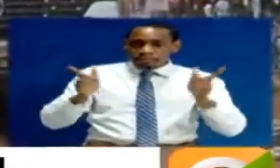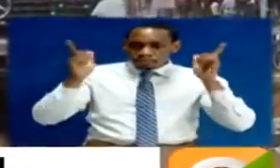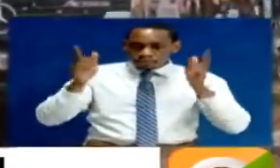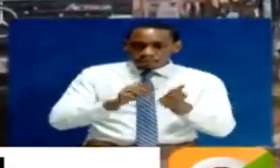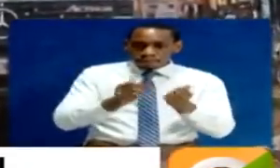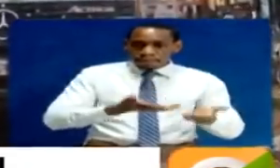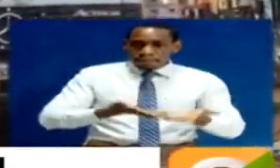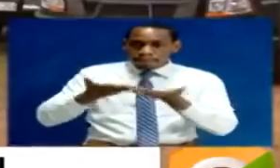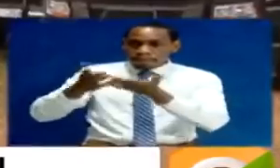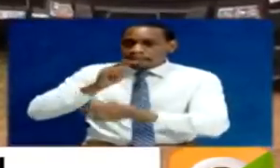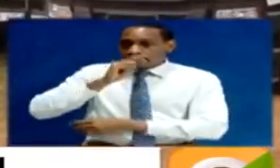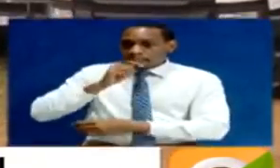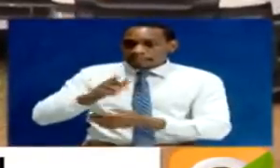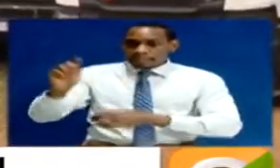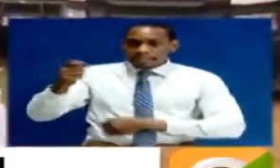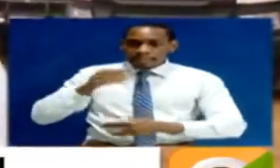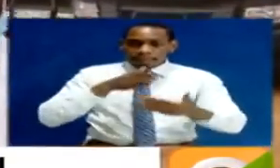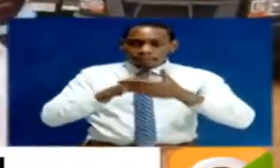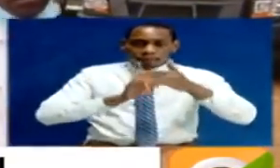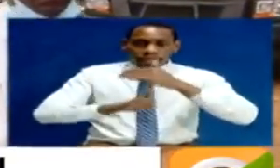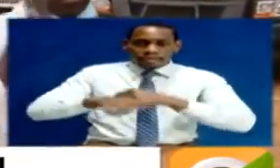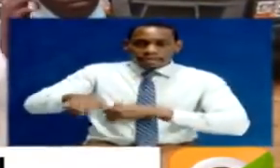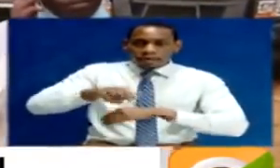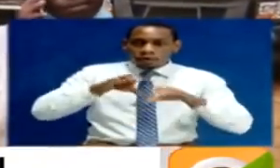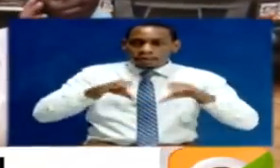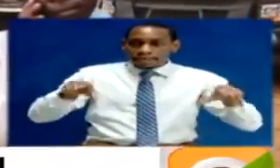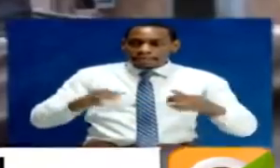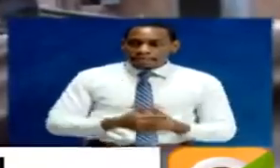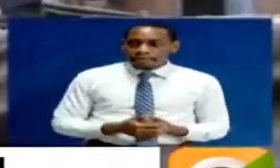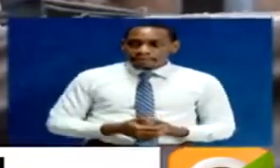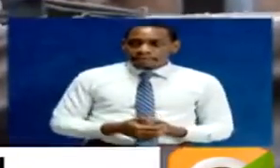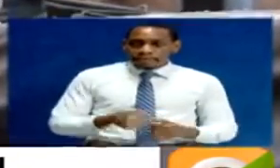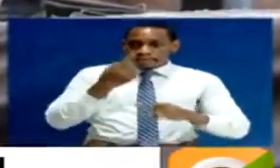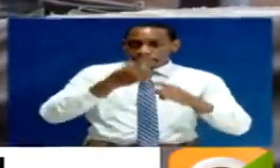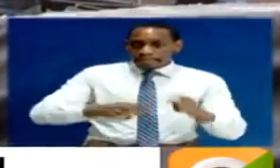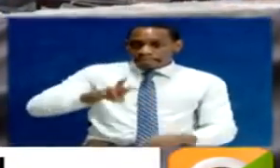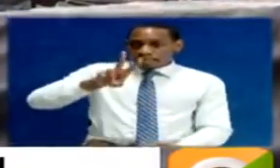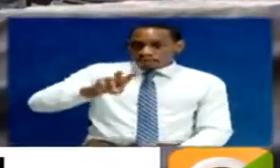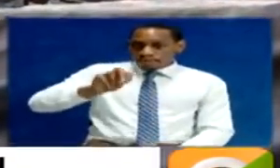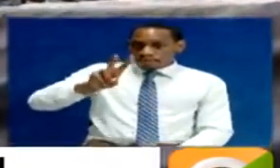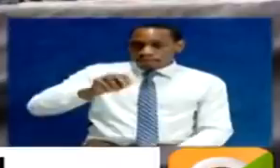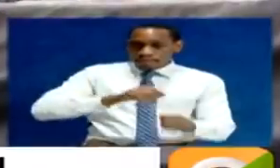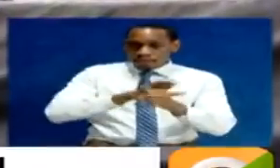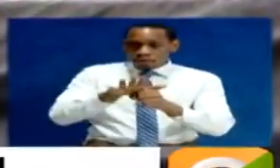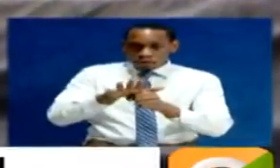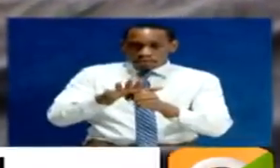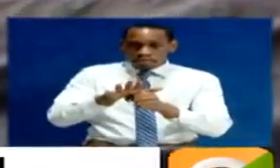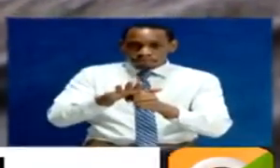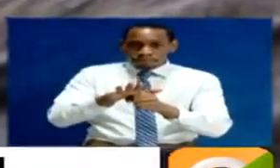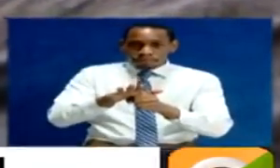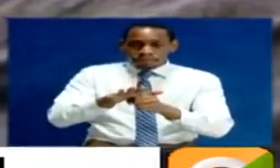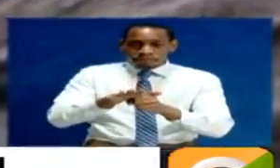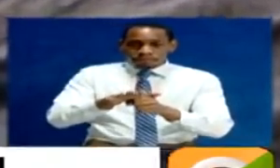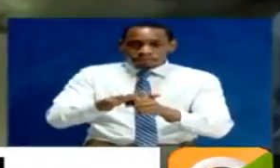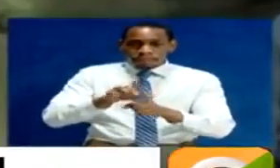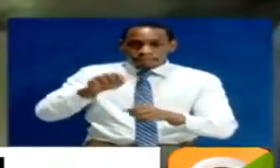ferrying maize from Tanzania to Kenya were denied access to local markets. In 2020, COVID-19 had caused strain over testing